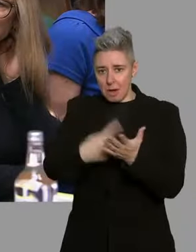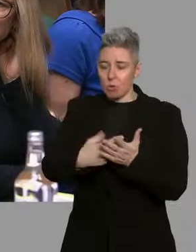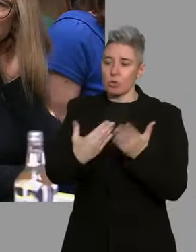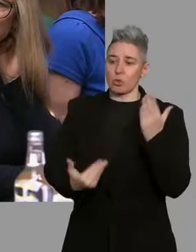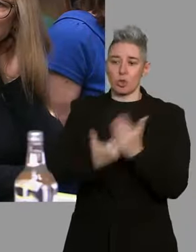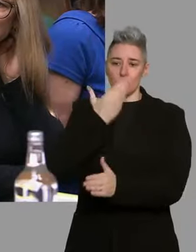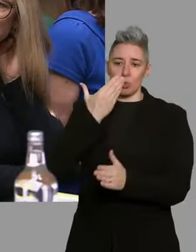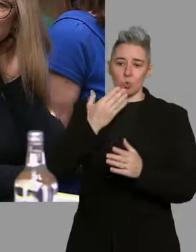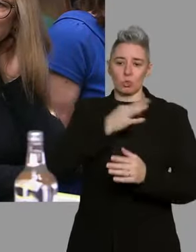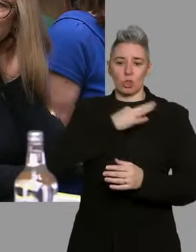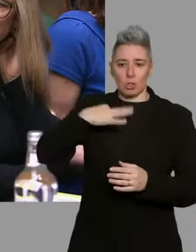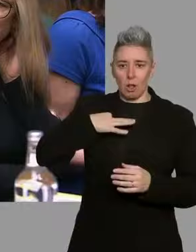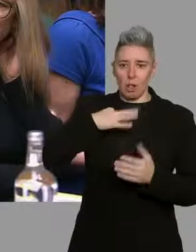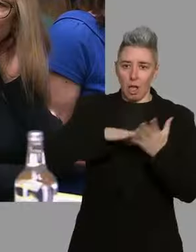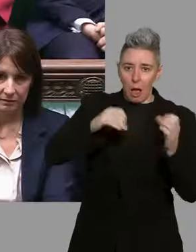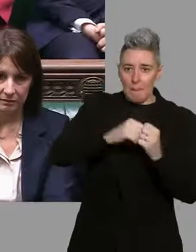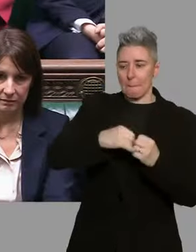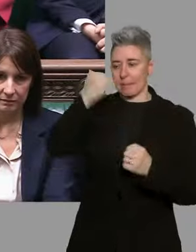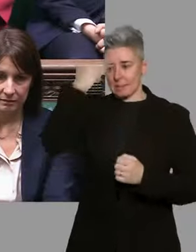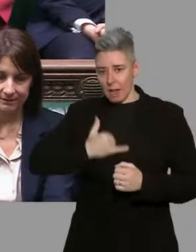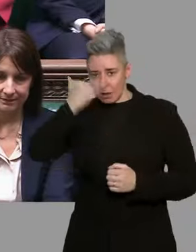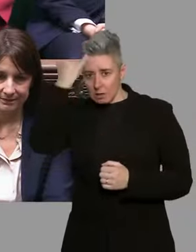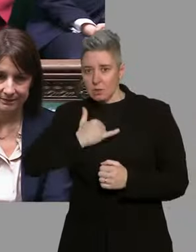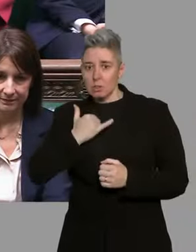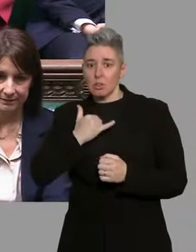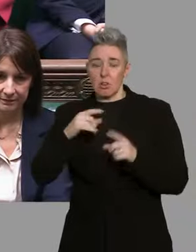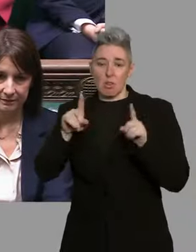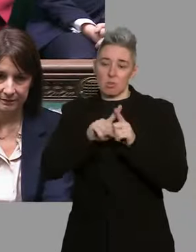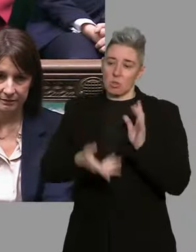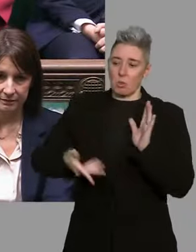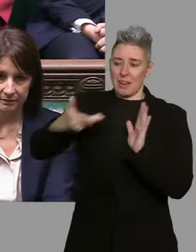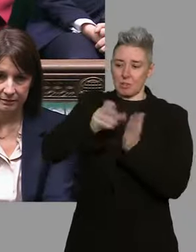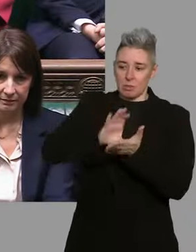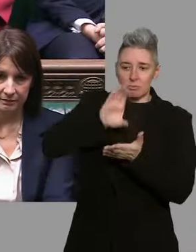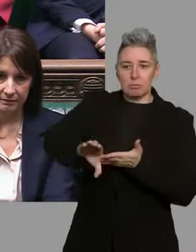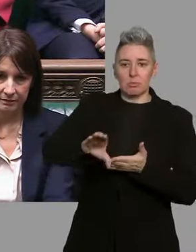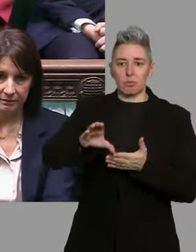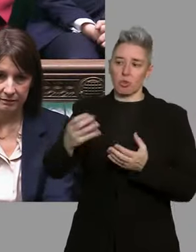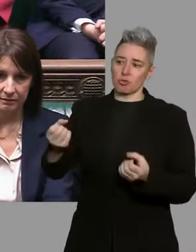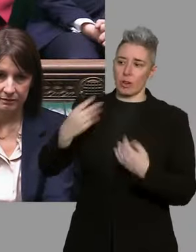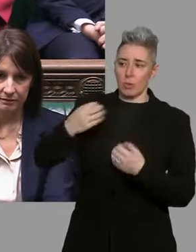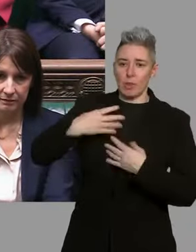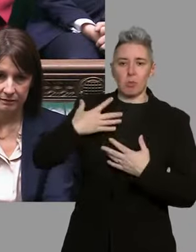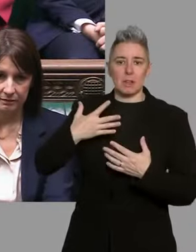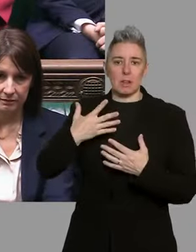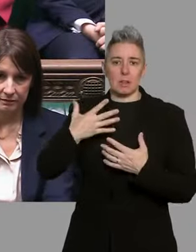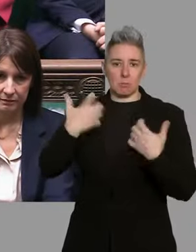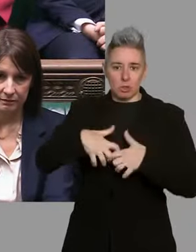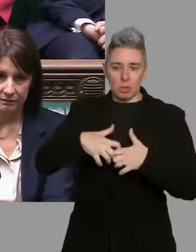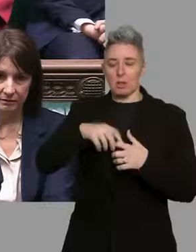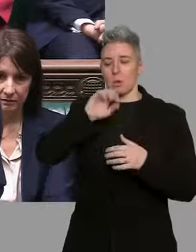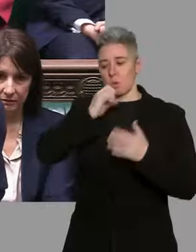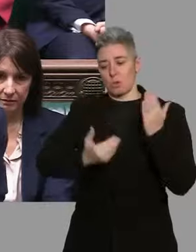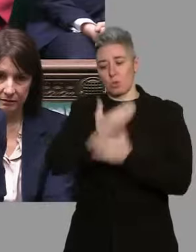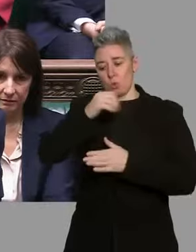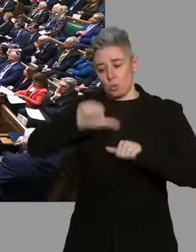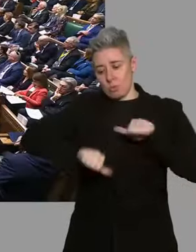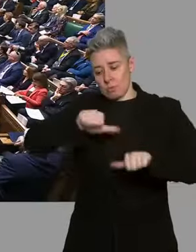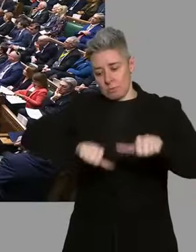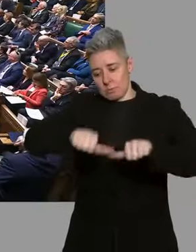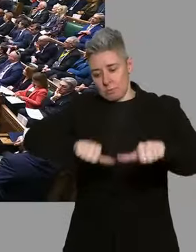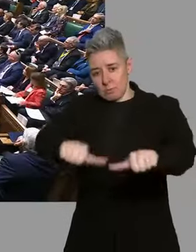radiotherapy machines, and we will set out our next steps on the Children and Young People Cancer Task Force